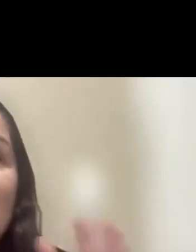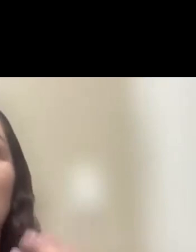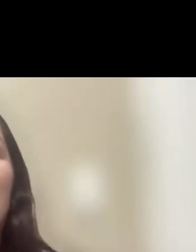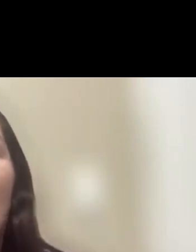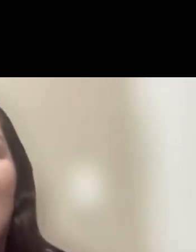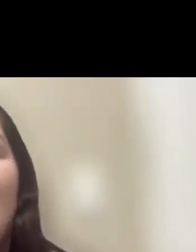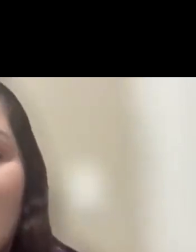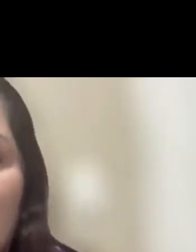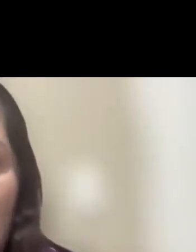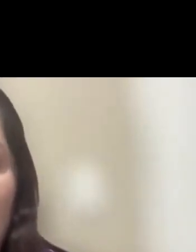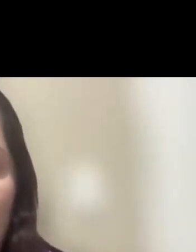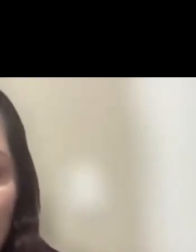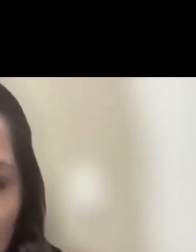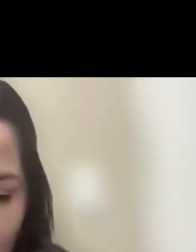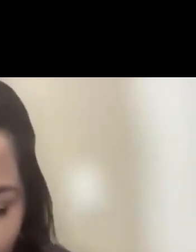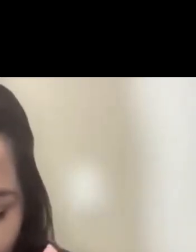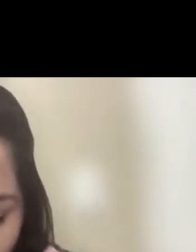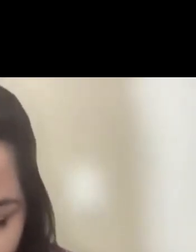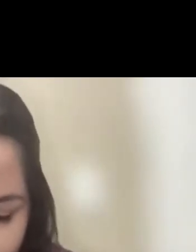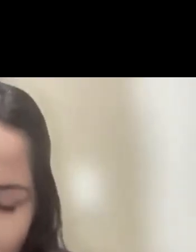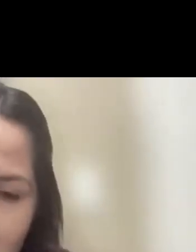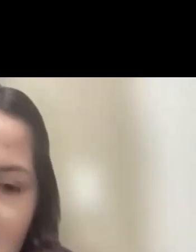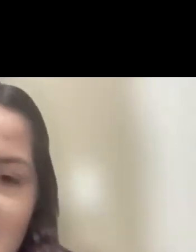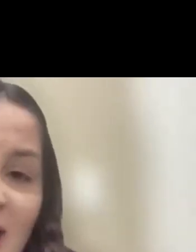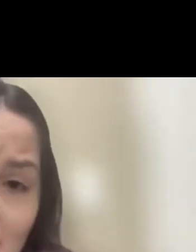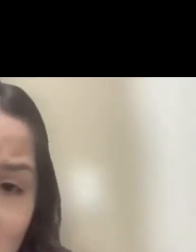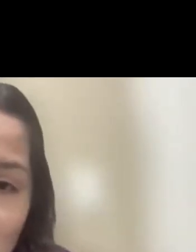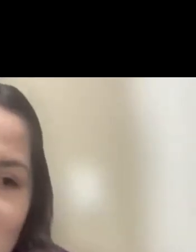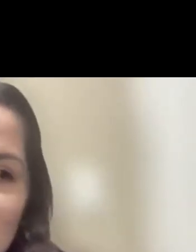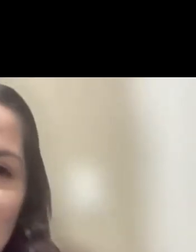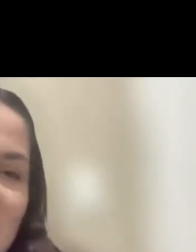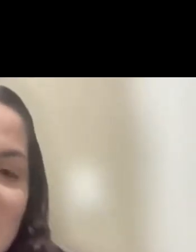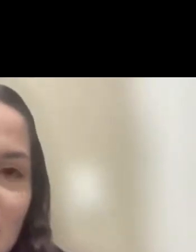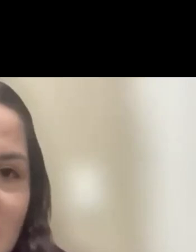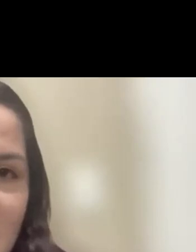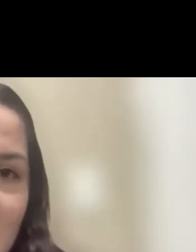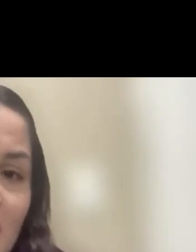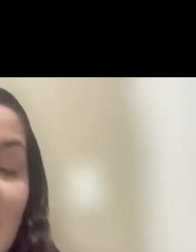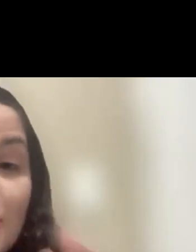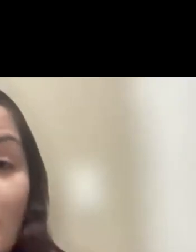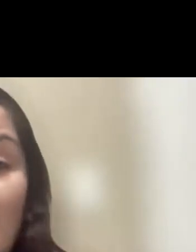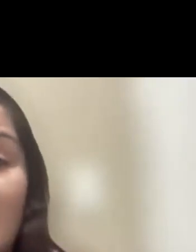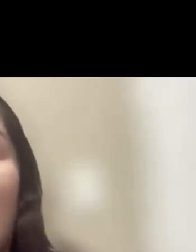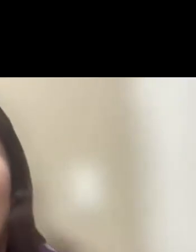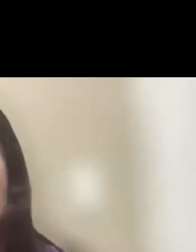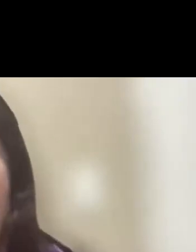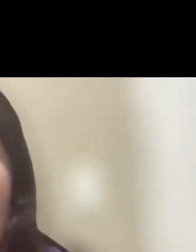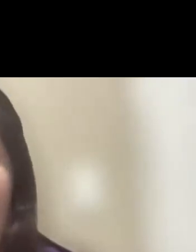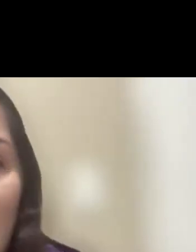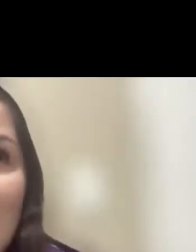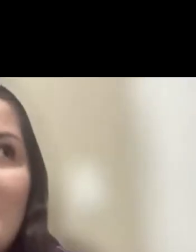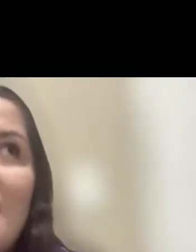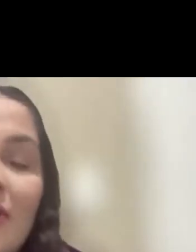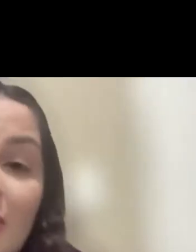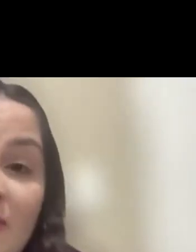And this just really got me thinking, I was talking to Michelle about this. If I wouldn't have been at the right place at the right time, I don't know what would have been to my dad.